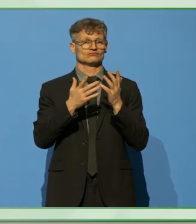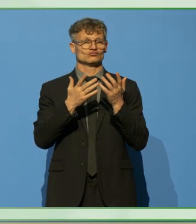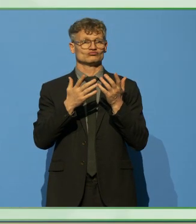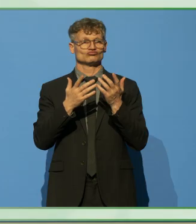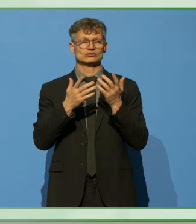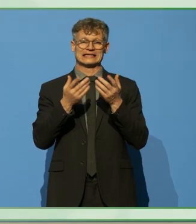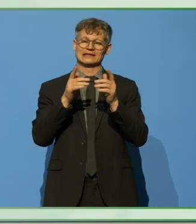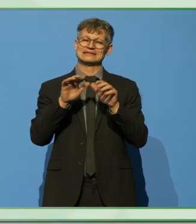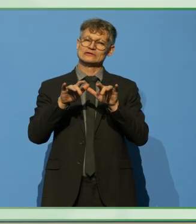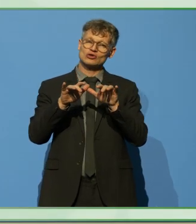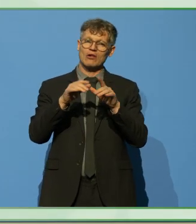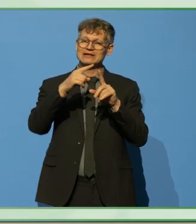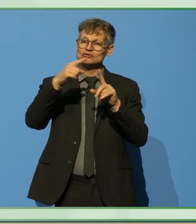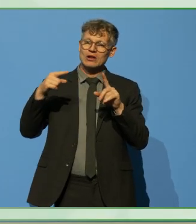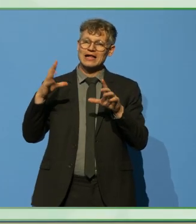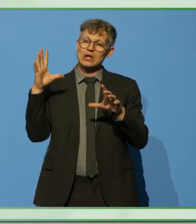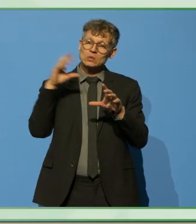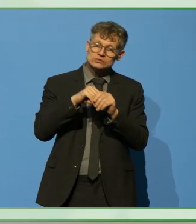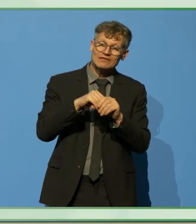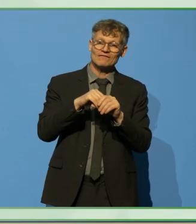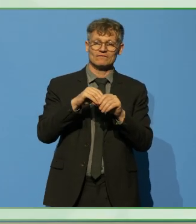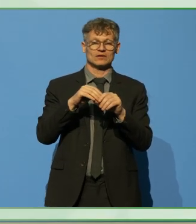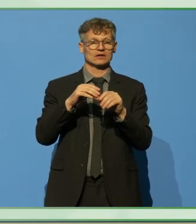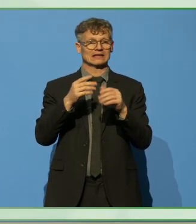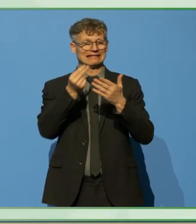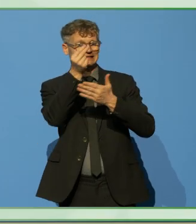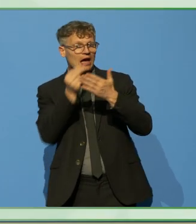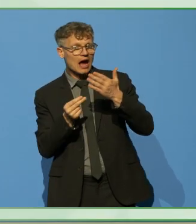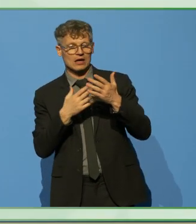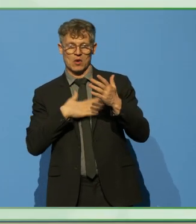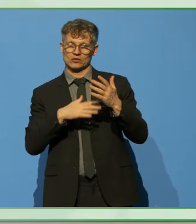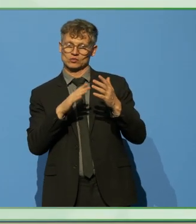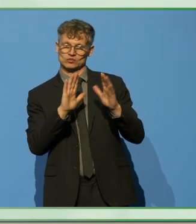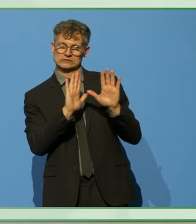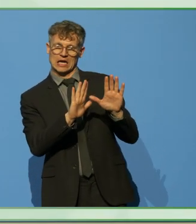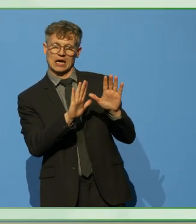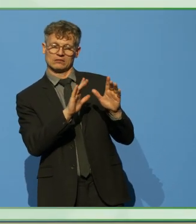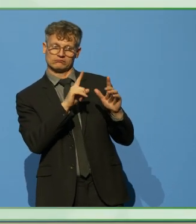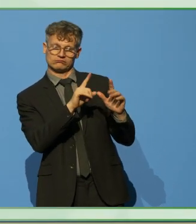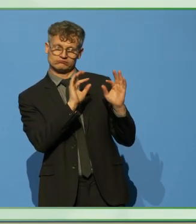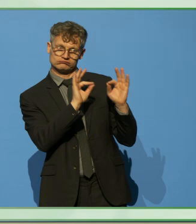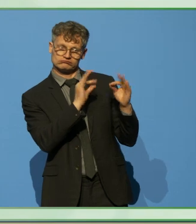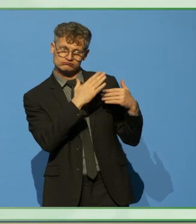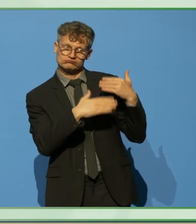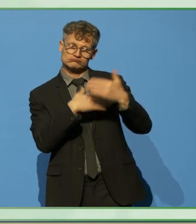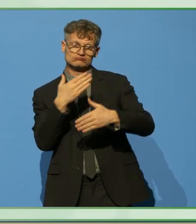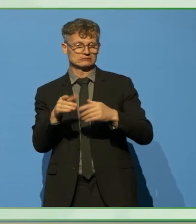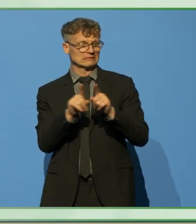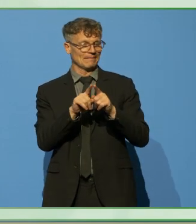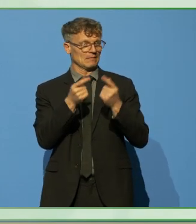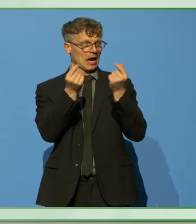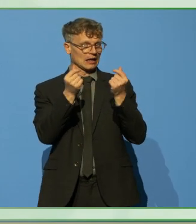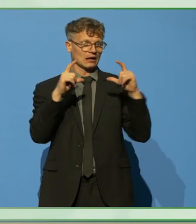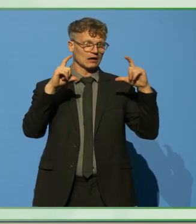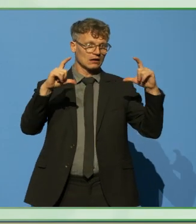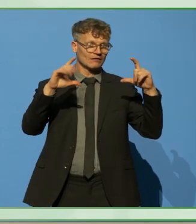design. We continue with the further consumer engagement on their needs, but very importantly also,